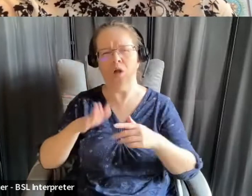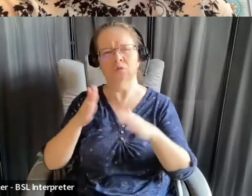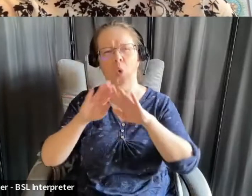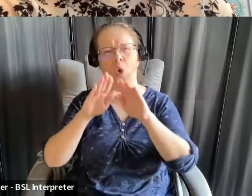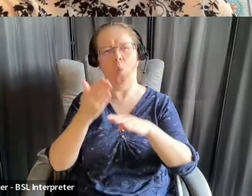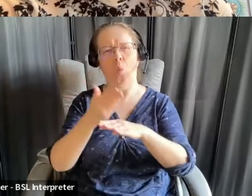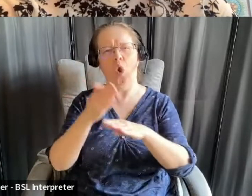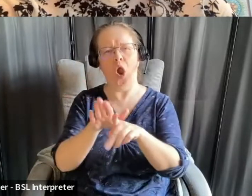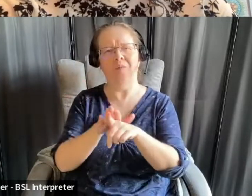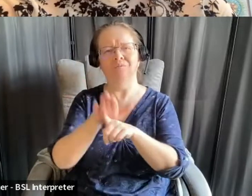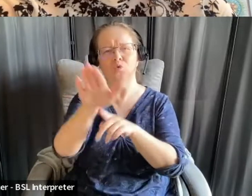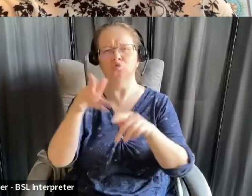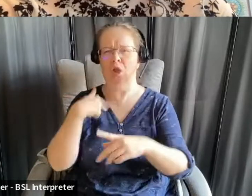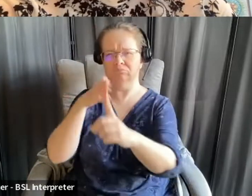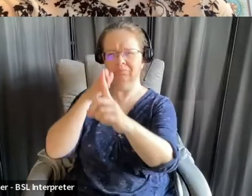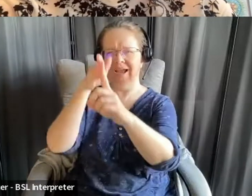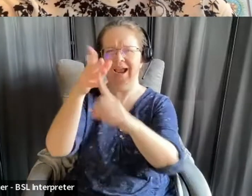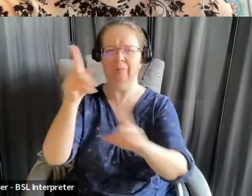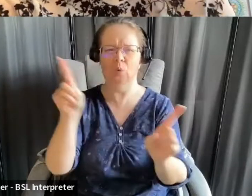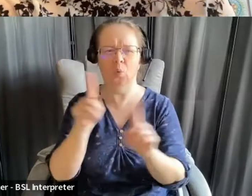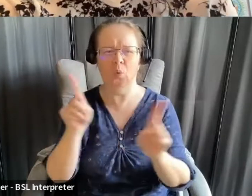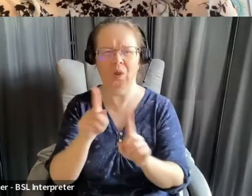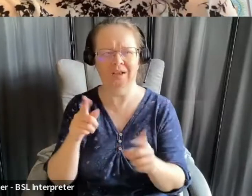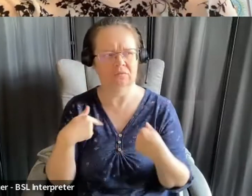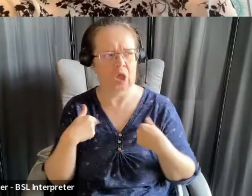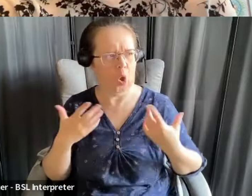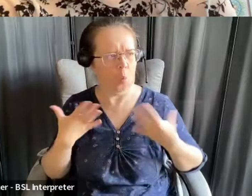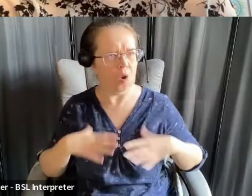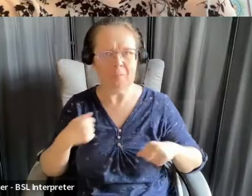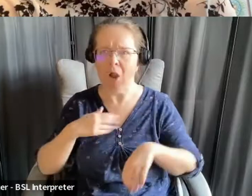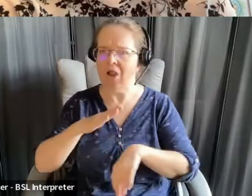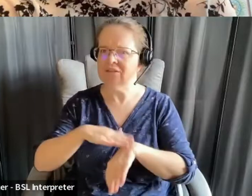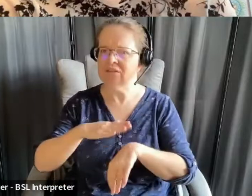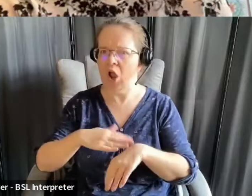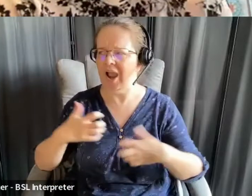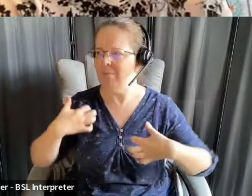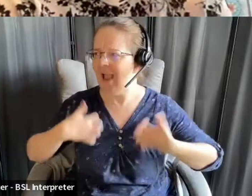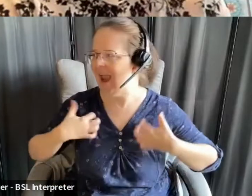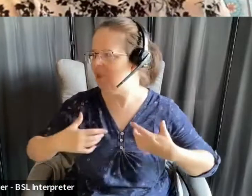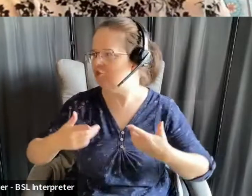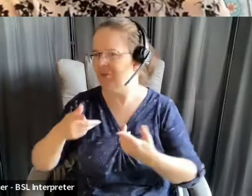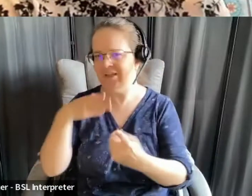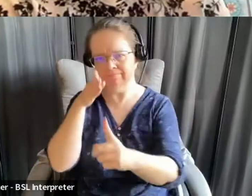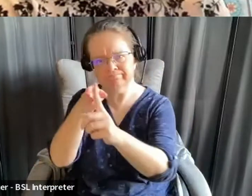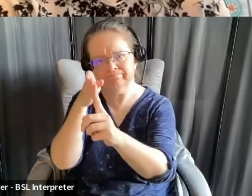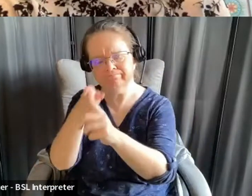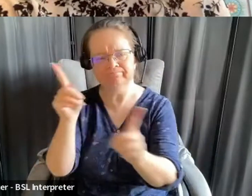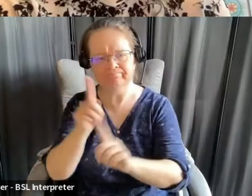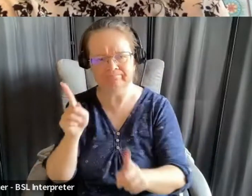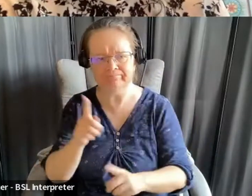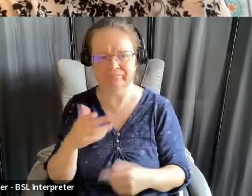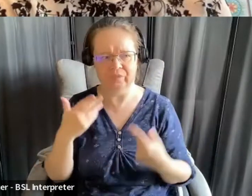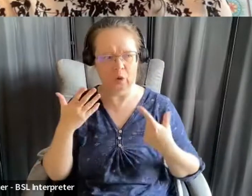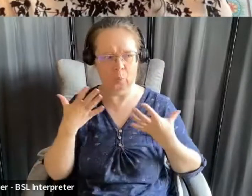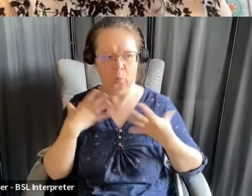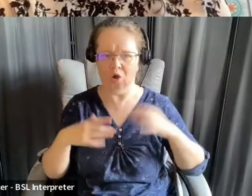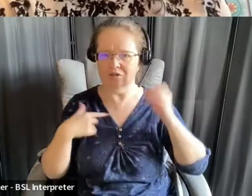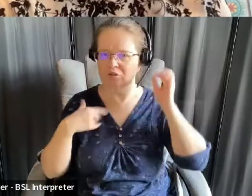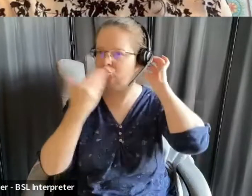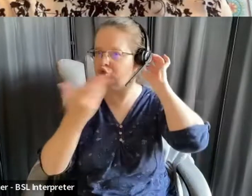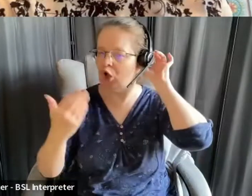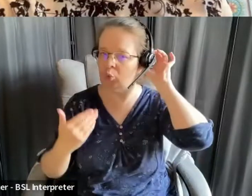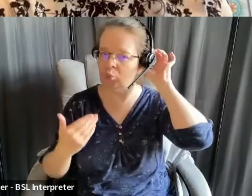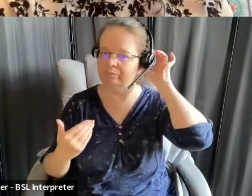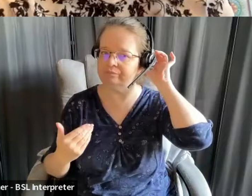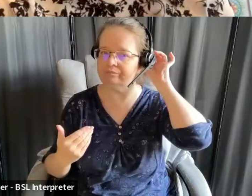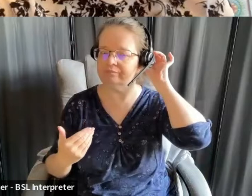of work. It's how you want to spend your time and your energy. It's also about how you want to show up.